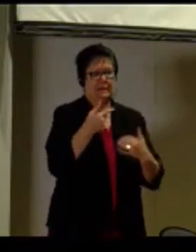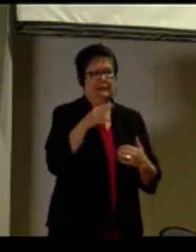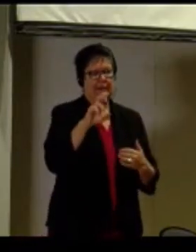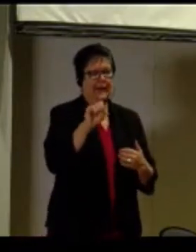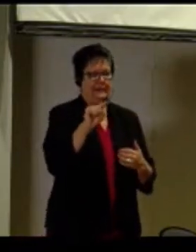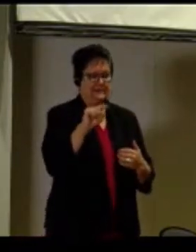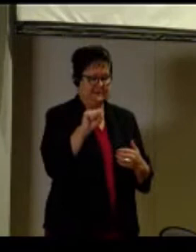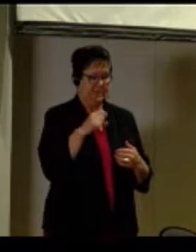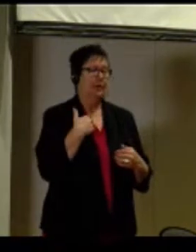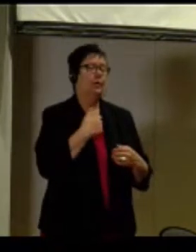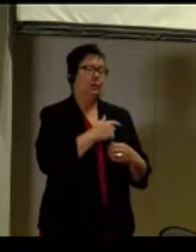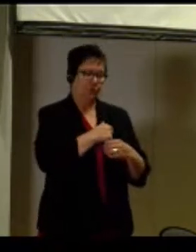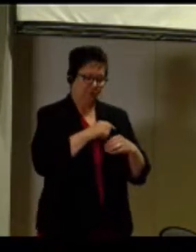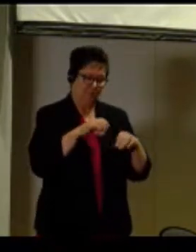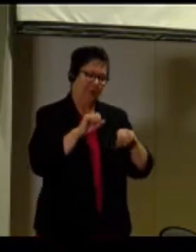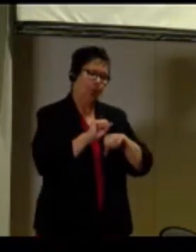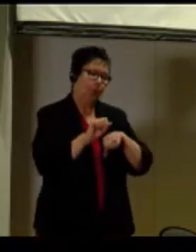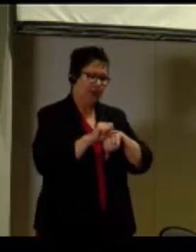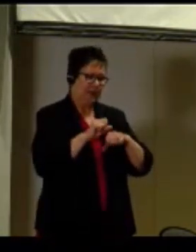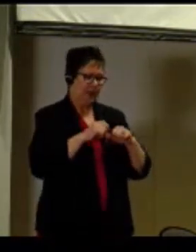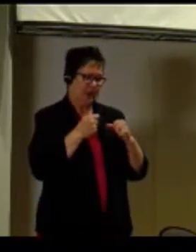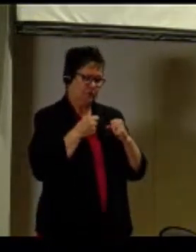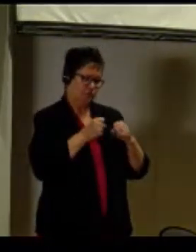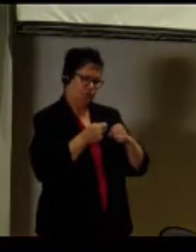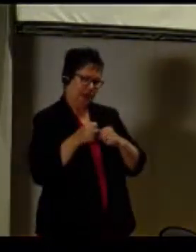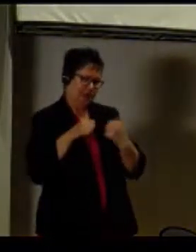on our digital engagement strategy.